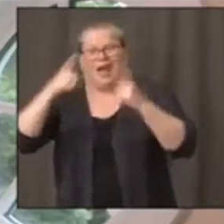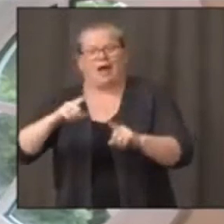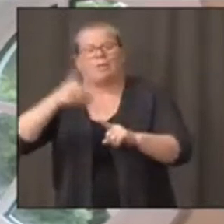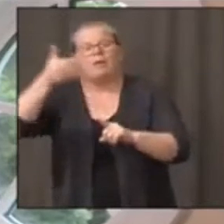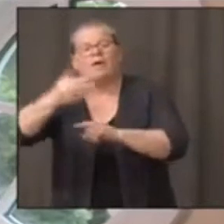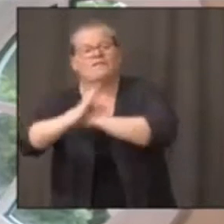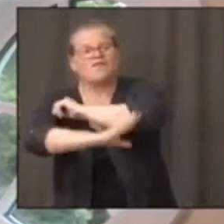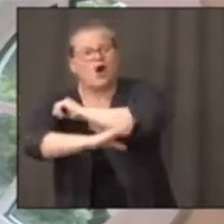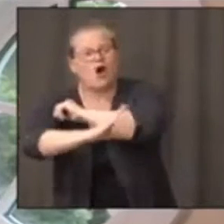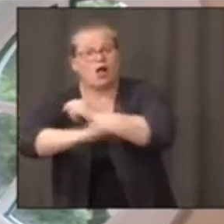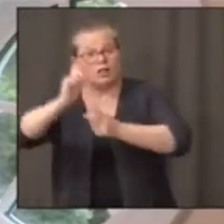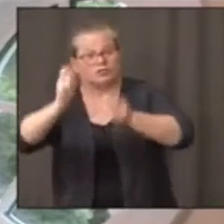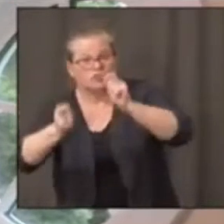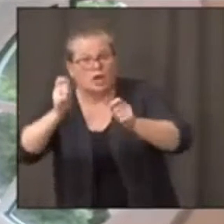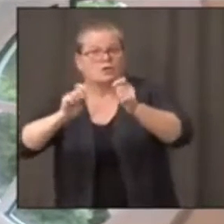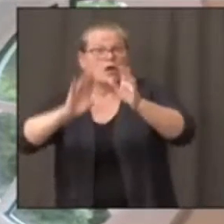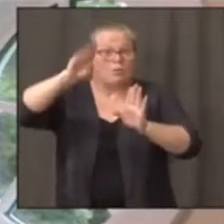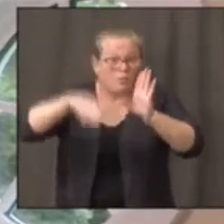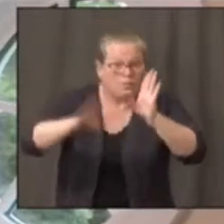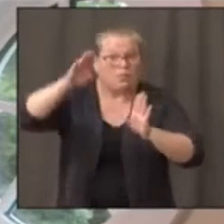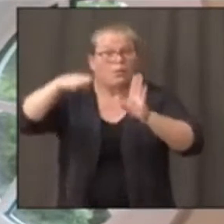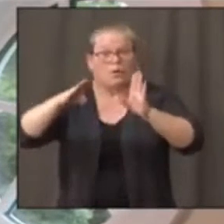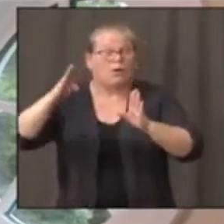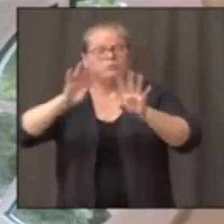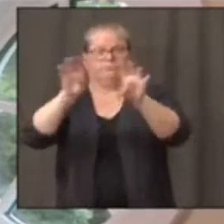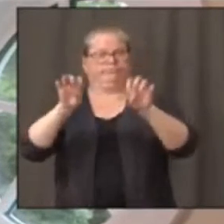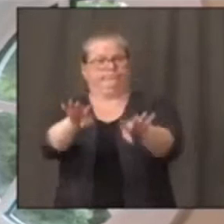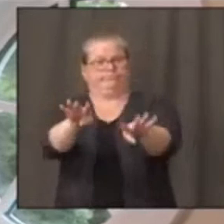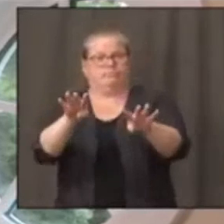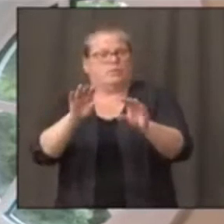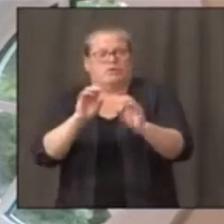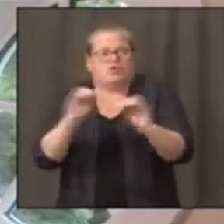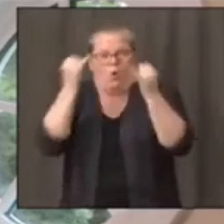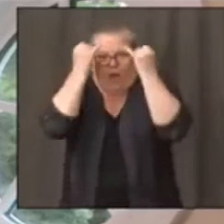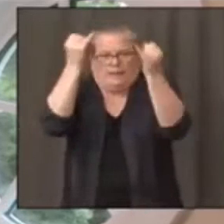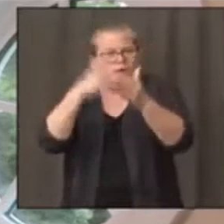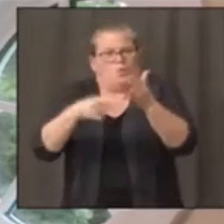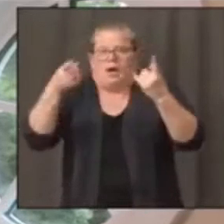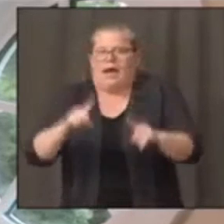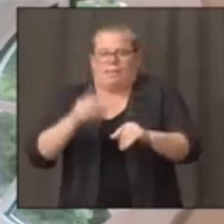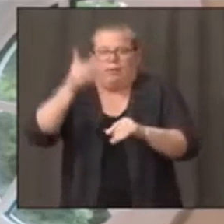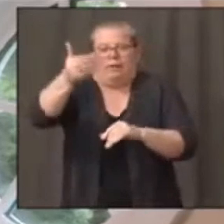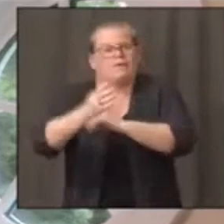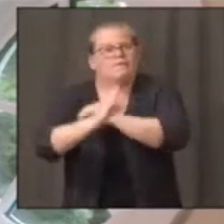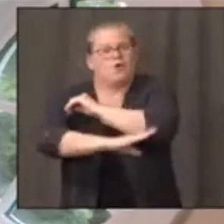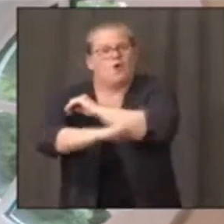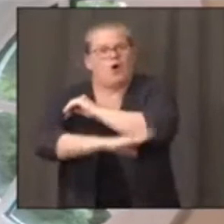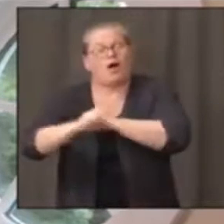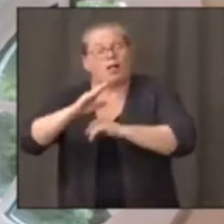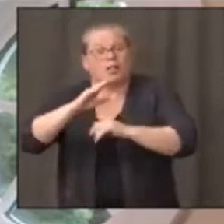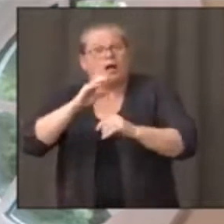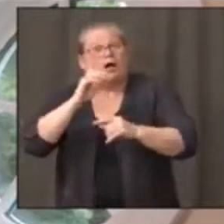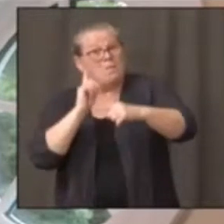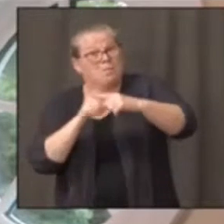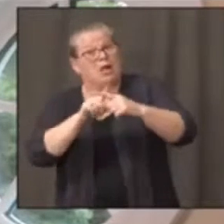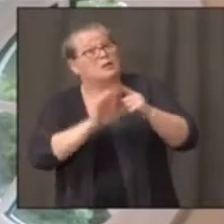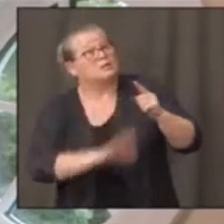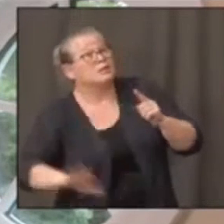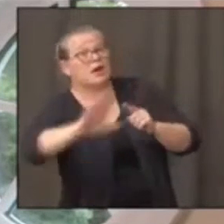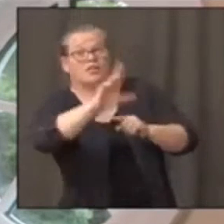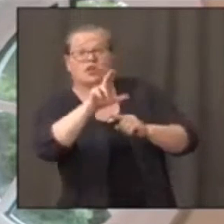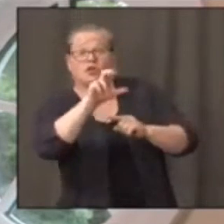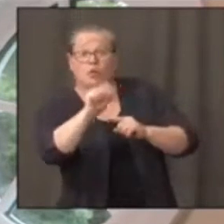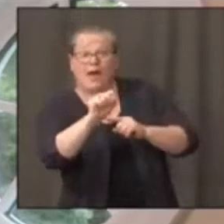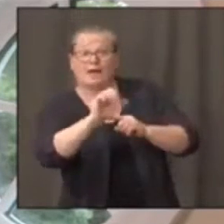certainty in the fall as this infection evolves around the country. But hopefully we're going to have the opportunity here in the state, and I think we will,